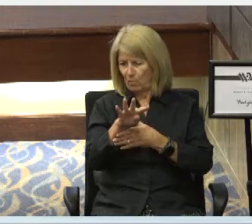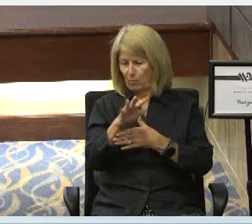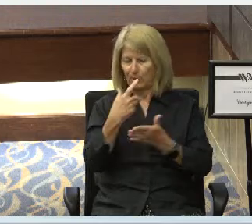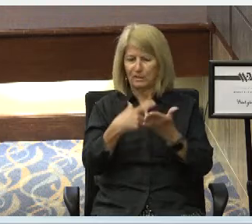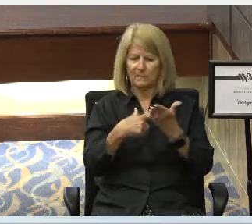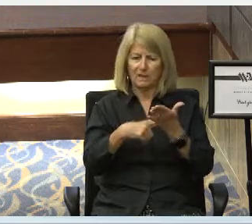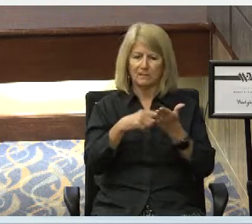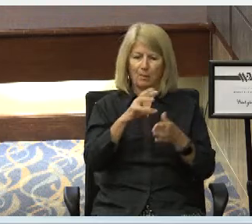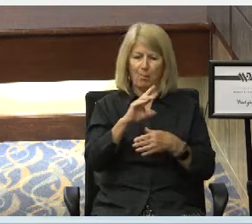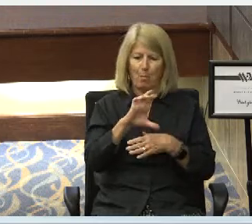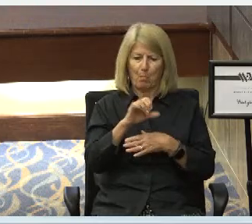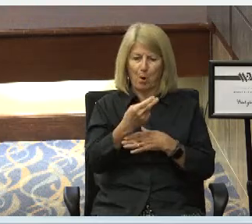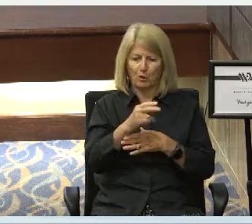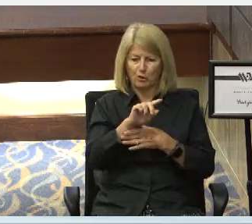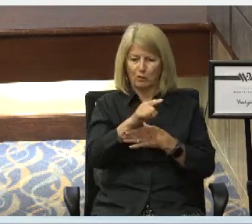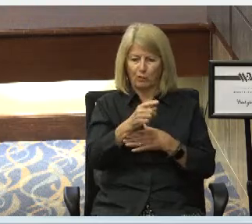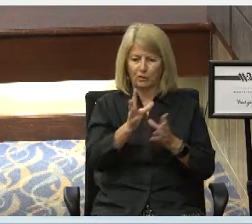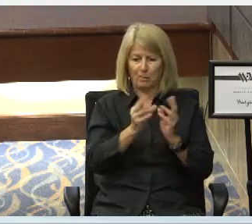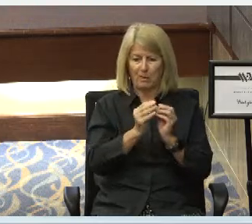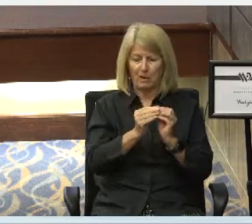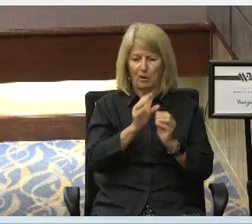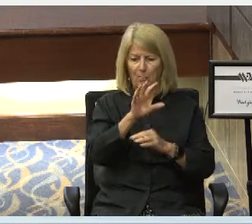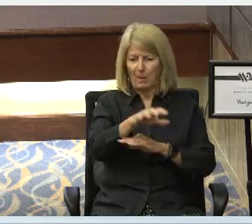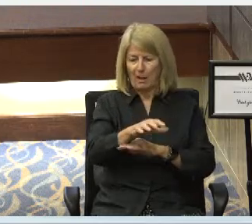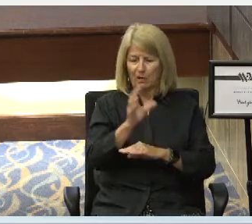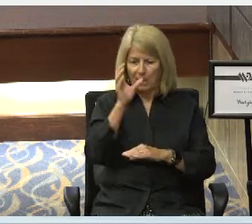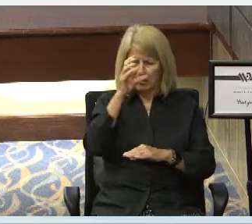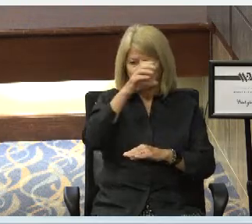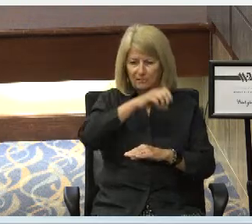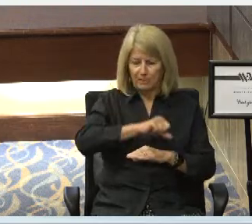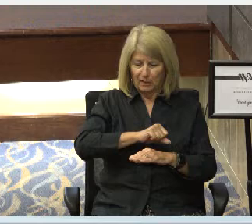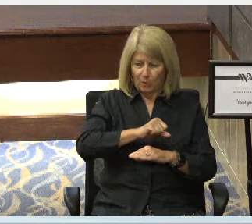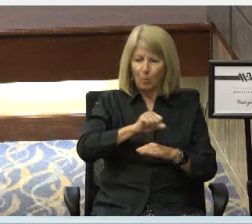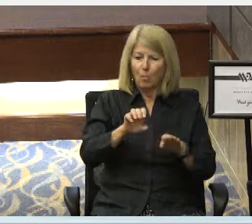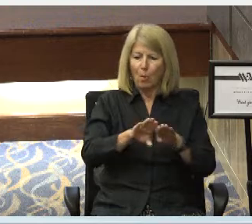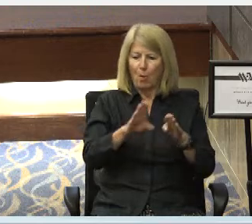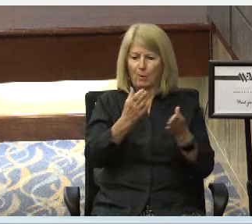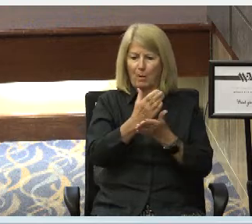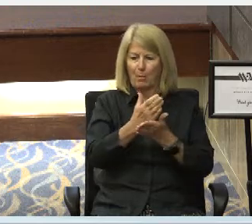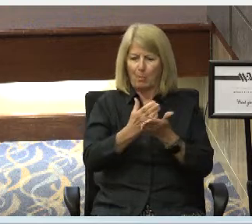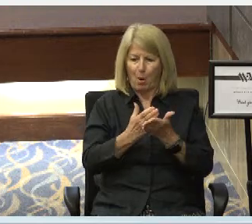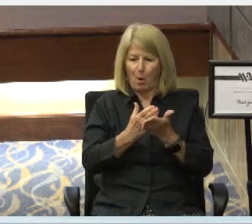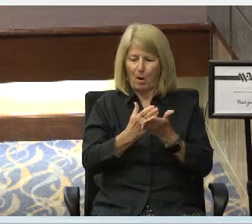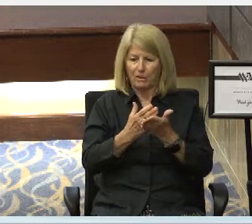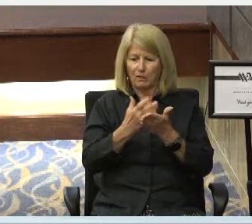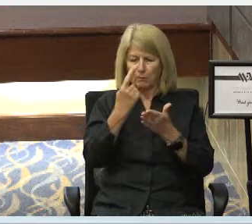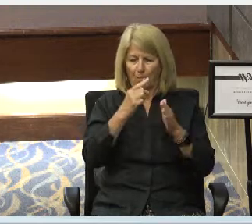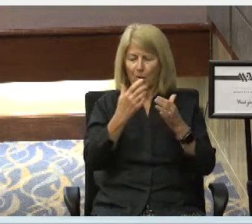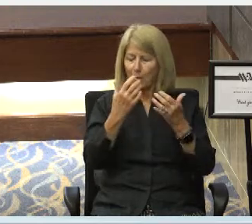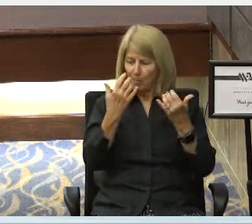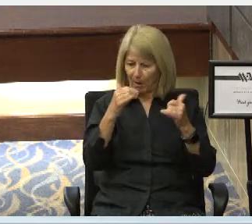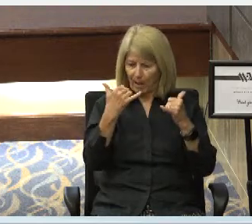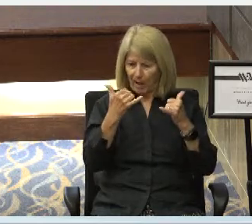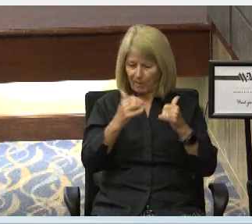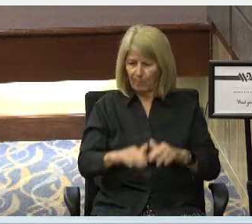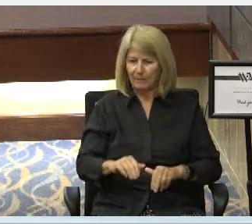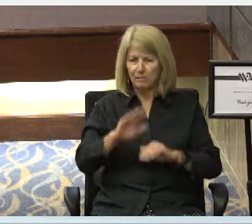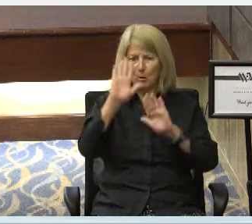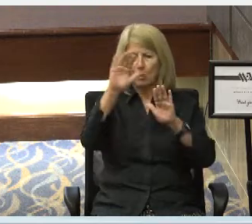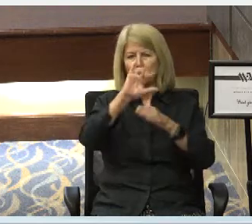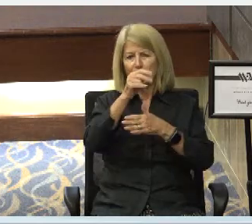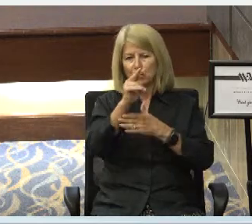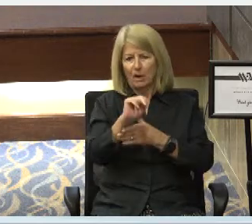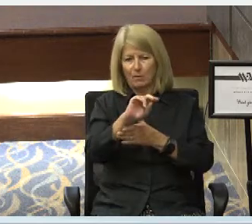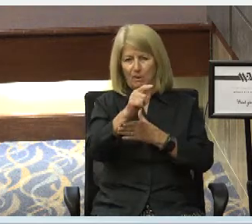meeting, that Baylor does anticipate trying to open a portion of the pavilion for play for basketball games on January 1st